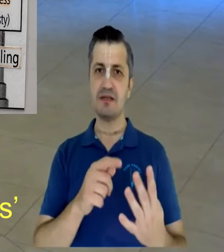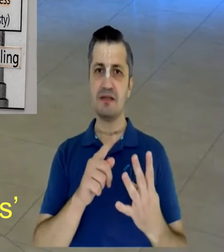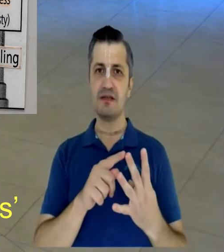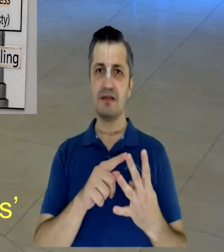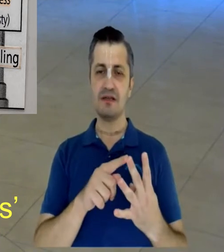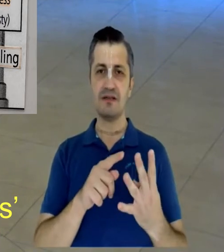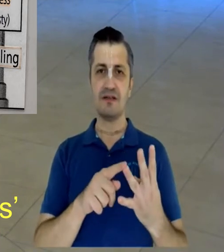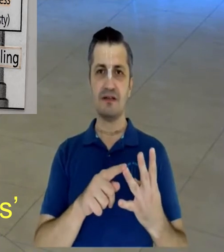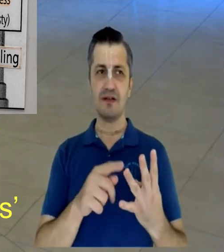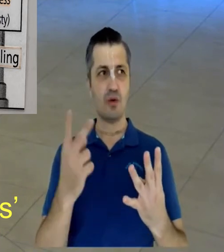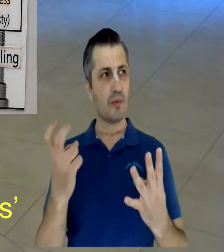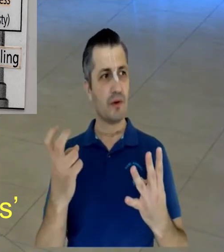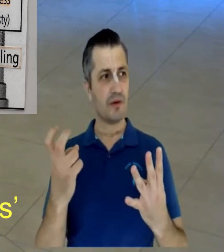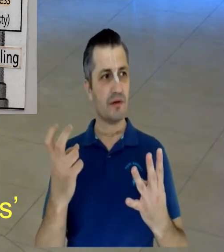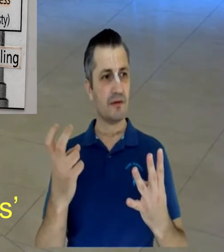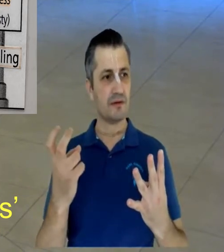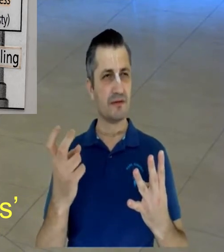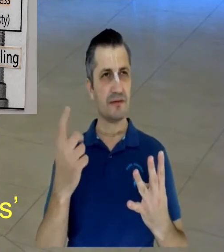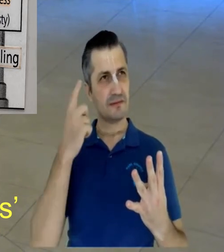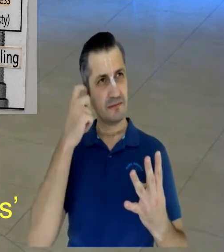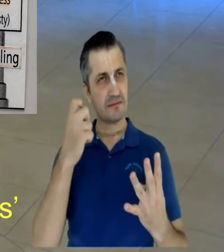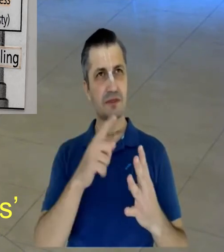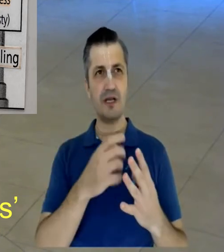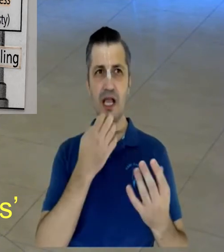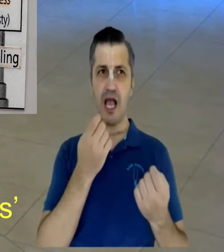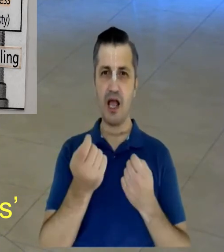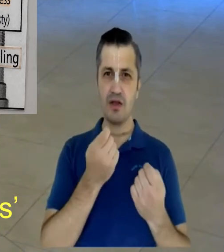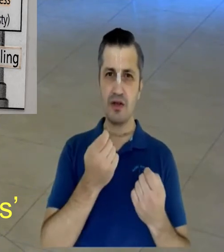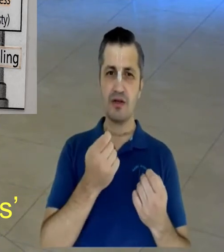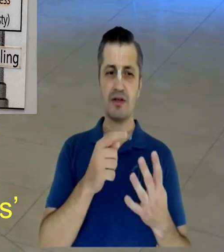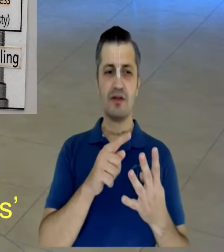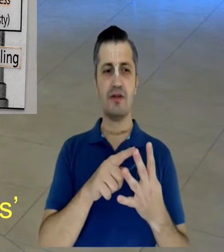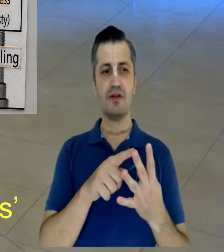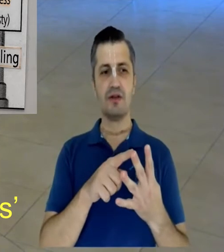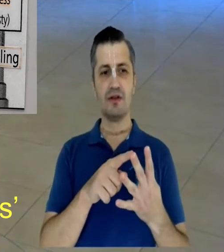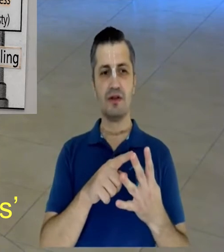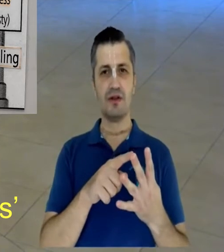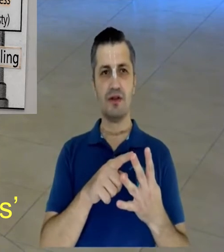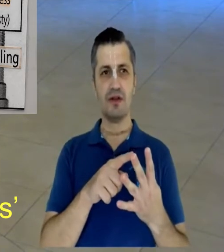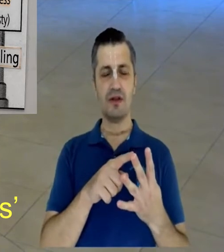Sorry, I was trying to rack my mind. Sorry, austerity, cleanliness, and